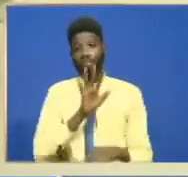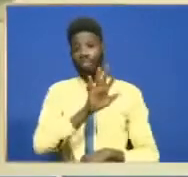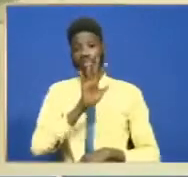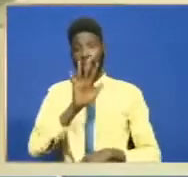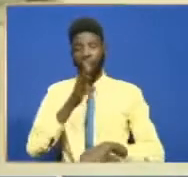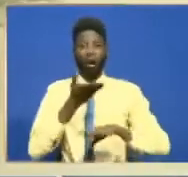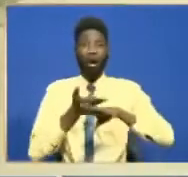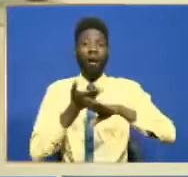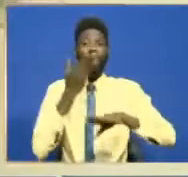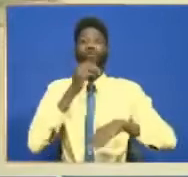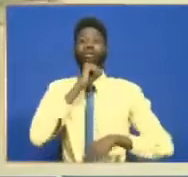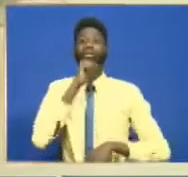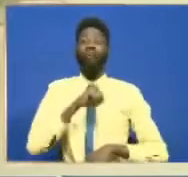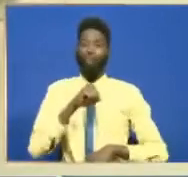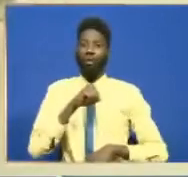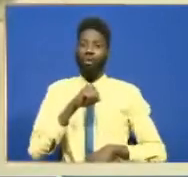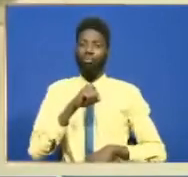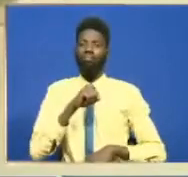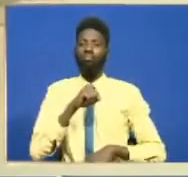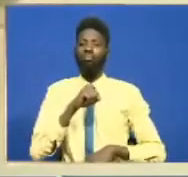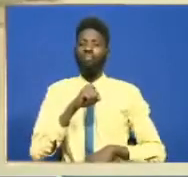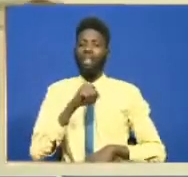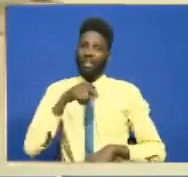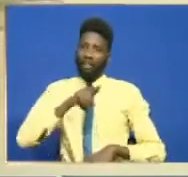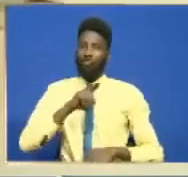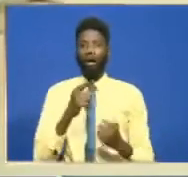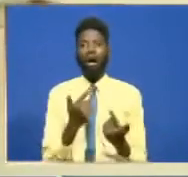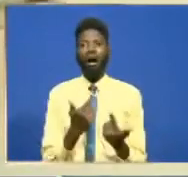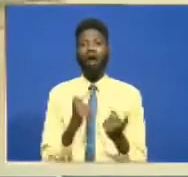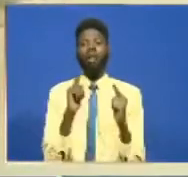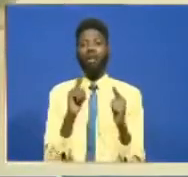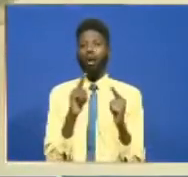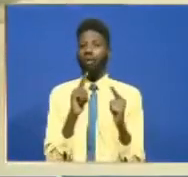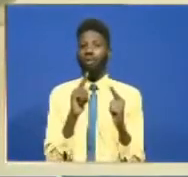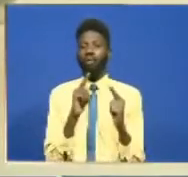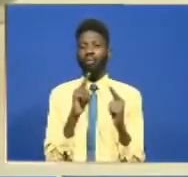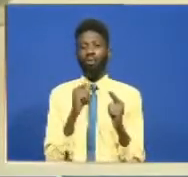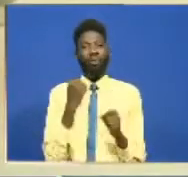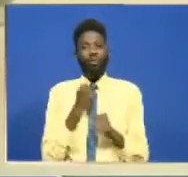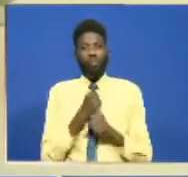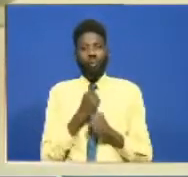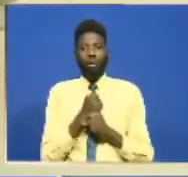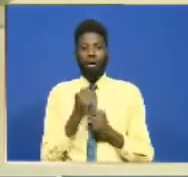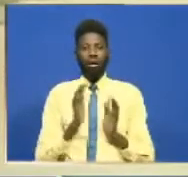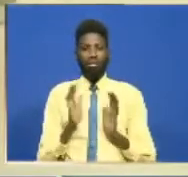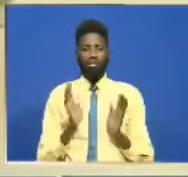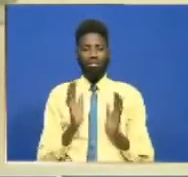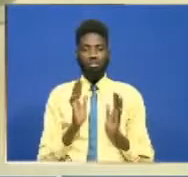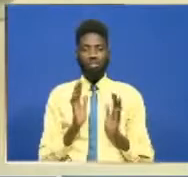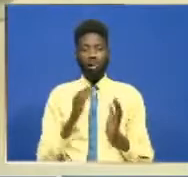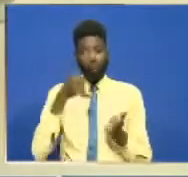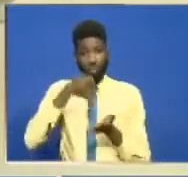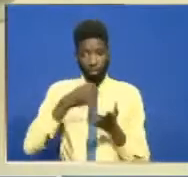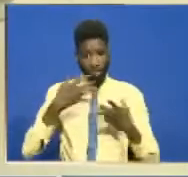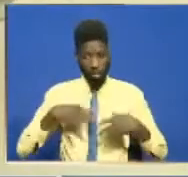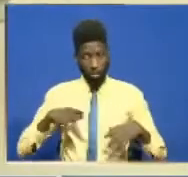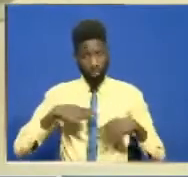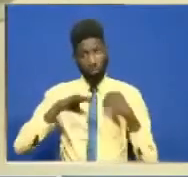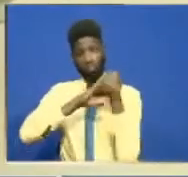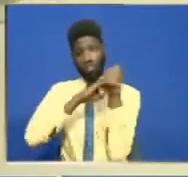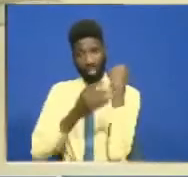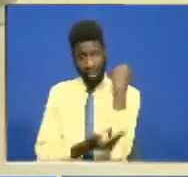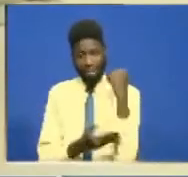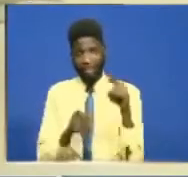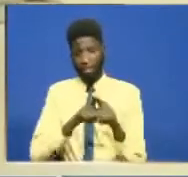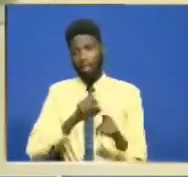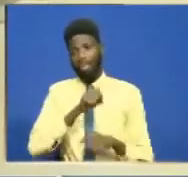age should be excused from active duty, including those who are pregnant and those with pre-existing